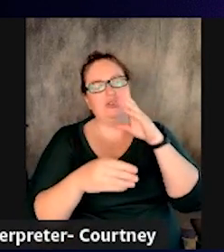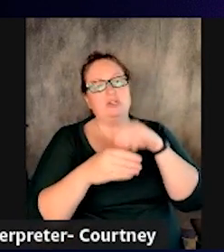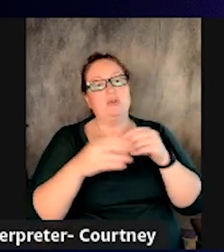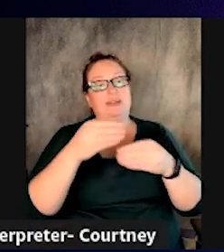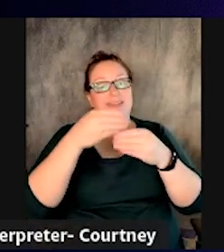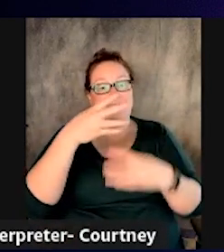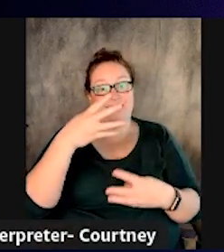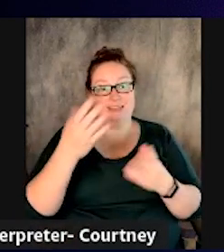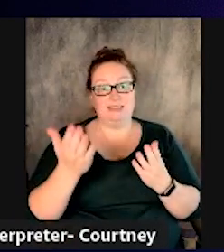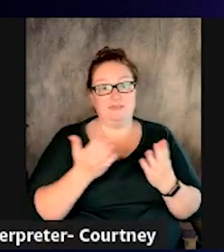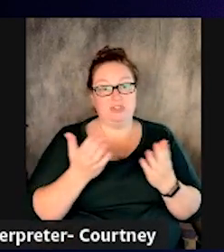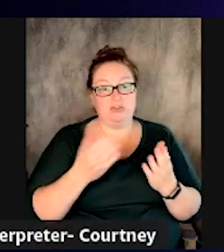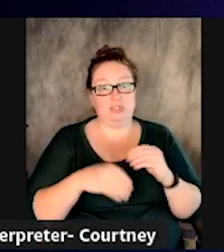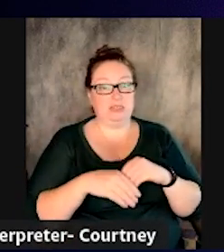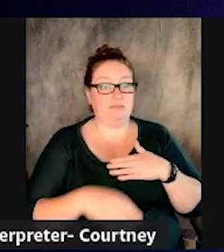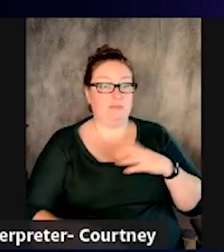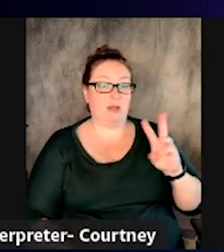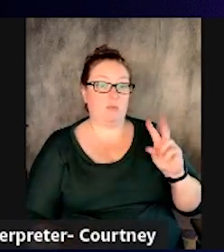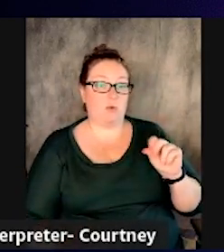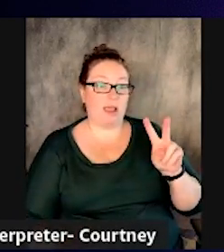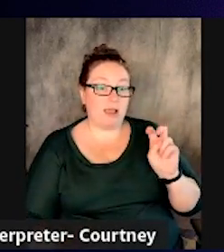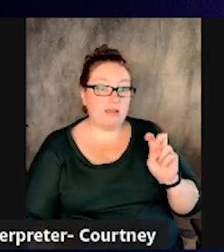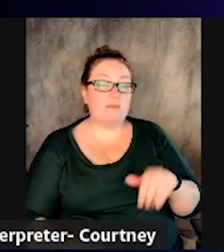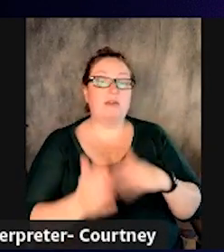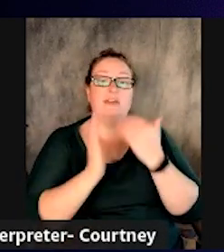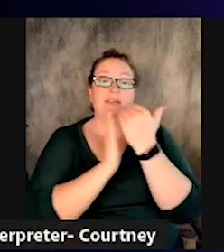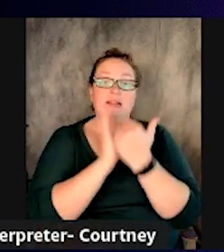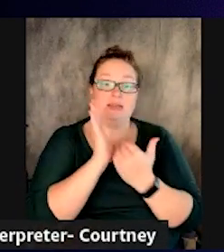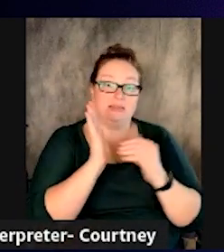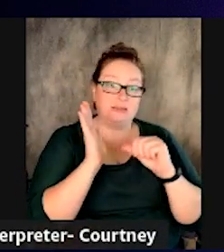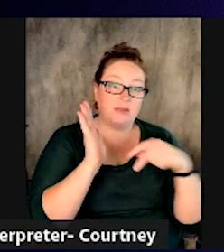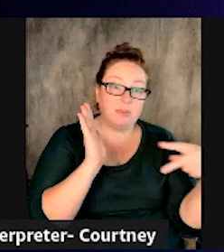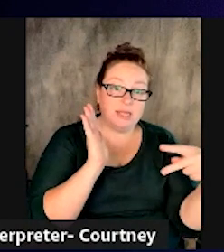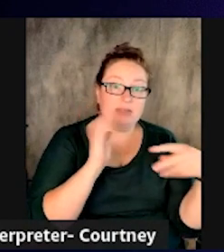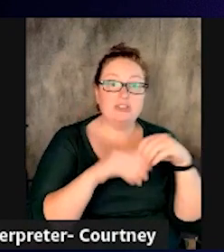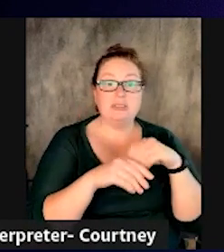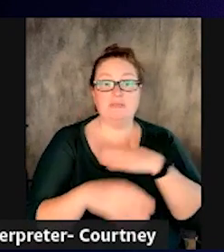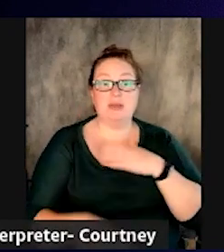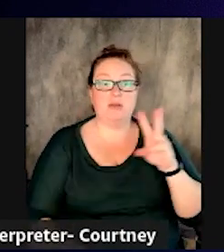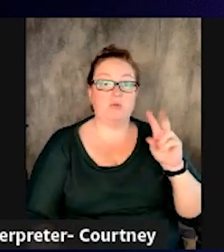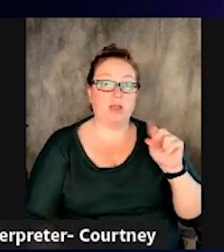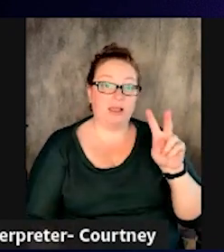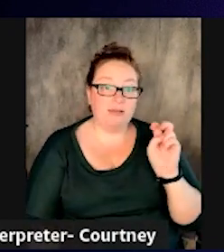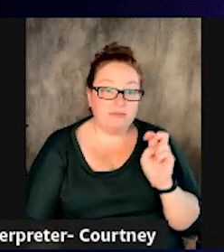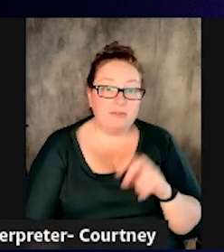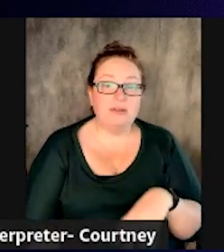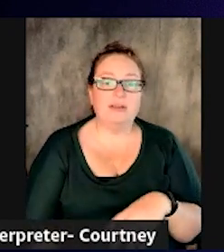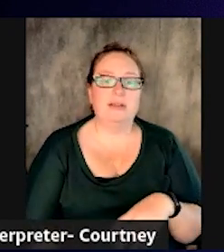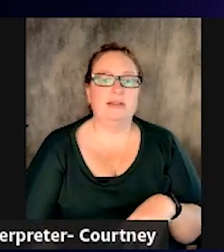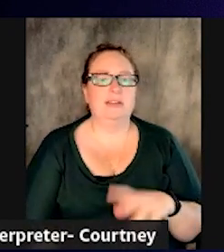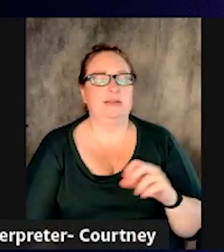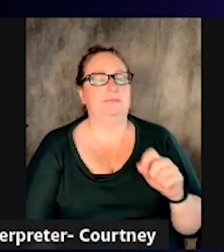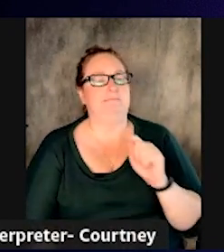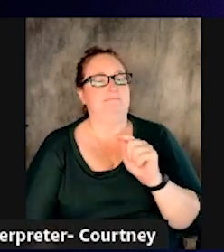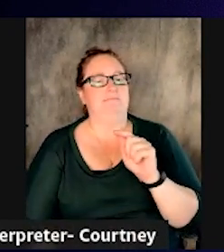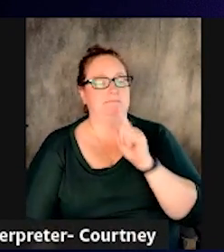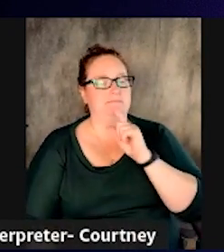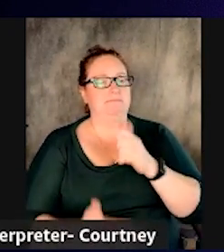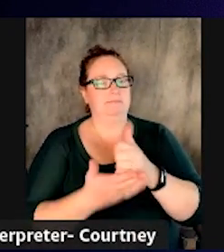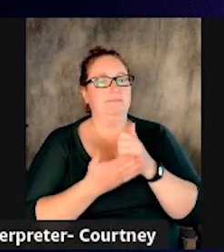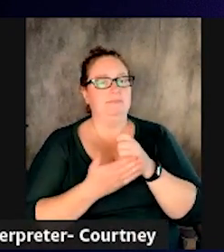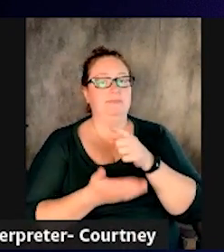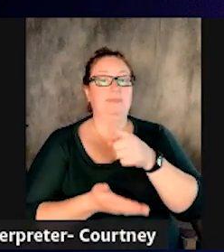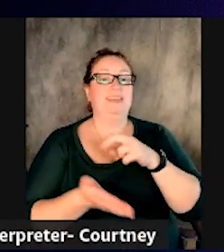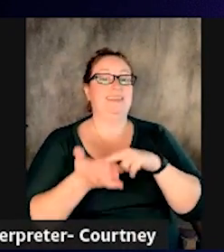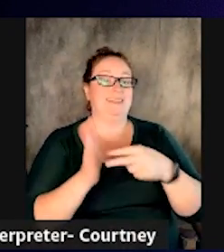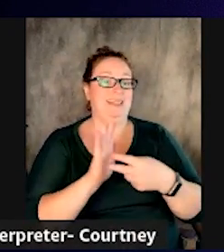in my wave, the list of applications in my wave. And this really helps. This is intended